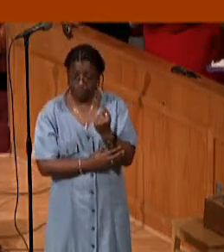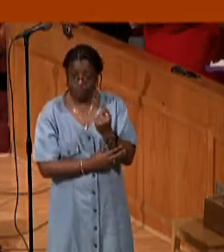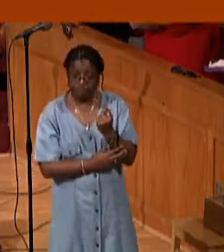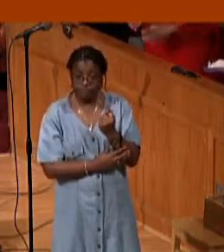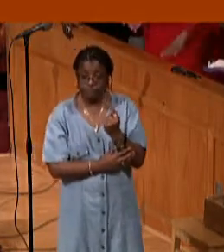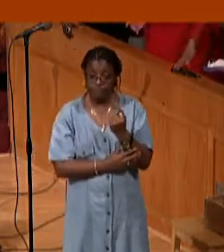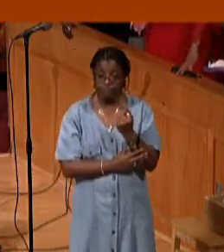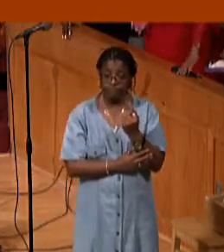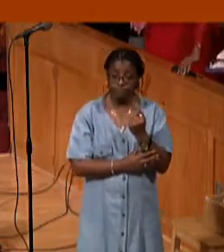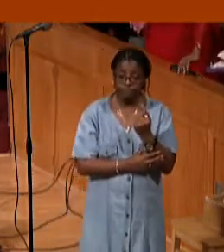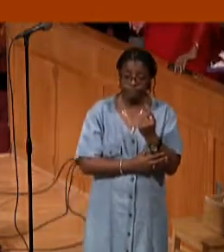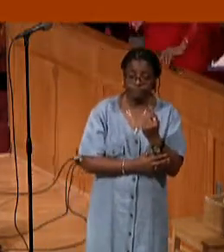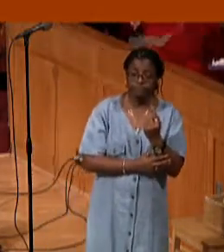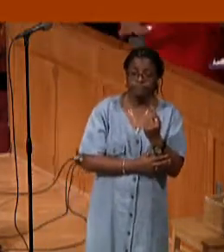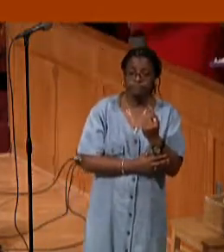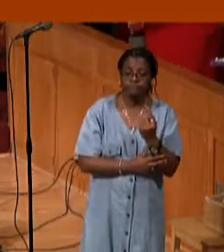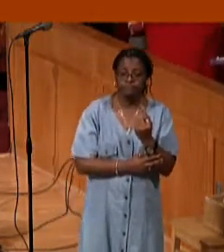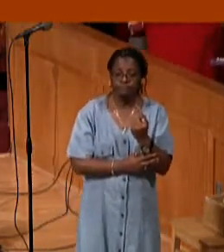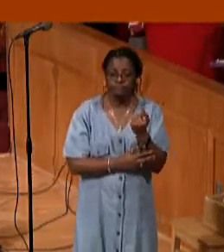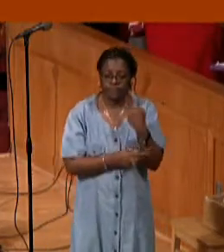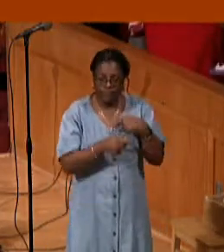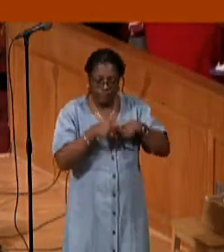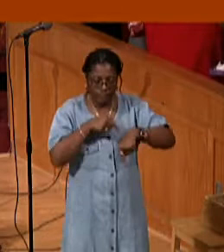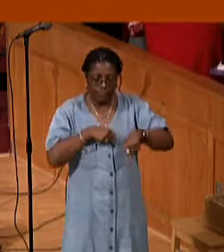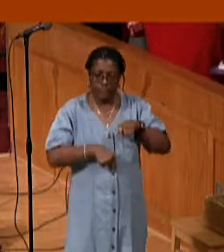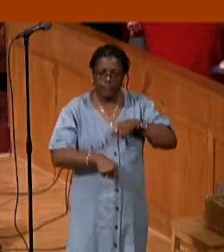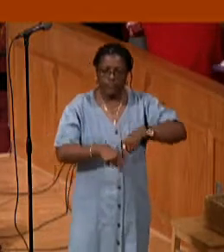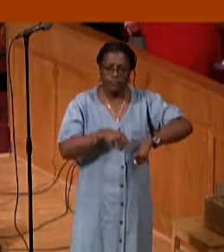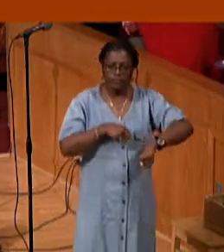Audio visual ministry, I want to back up to verse